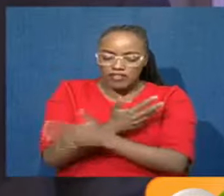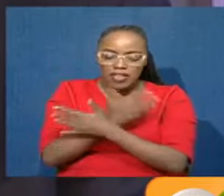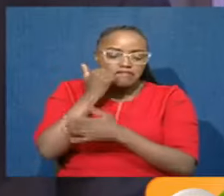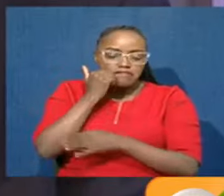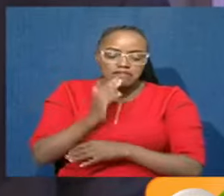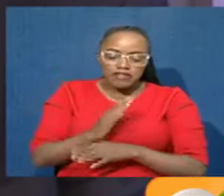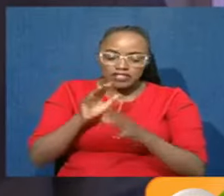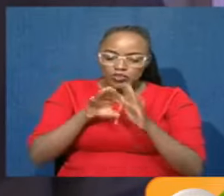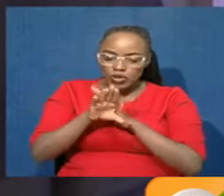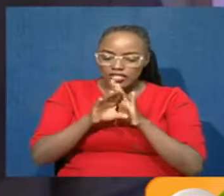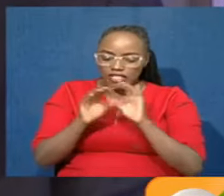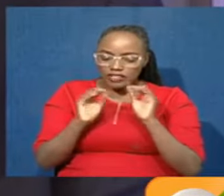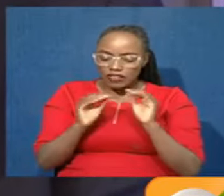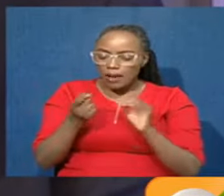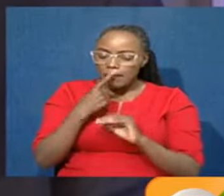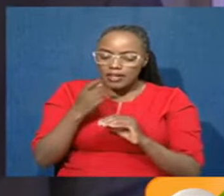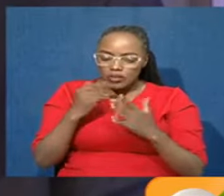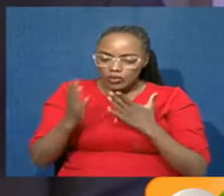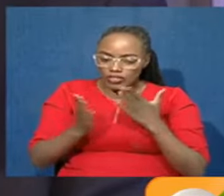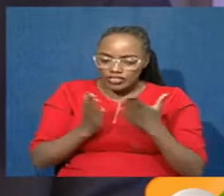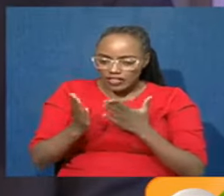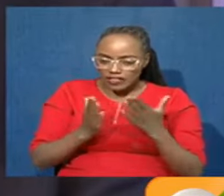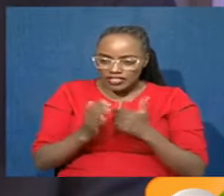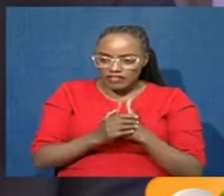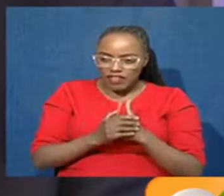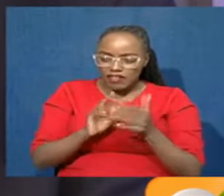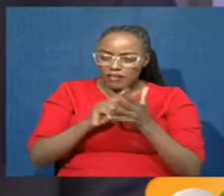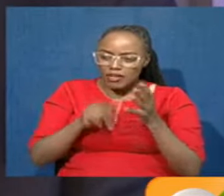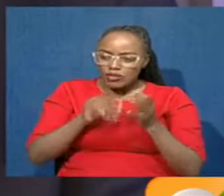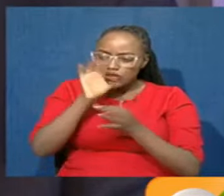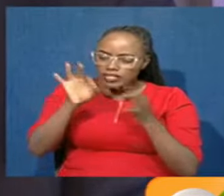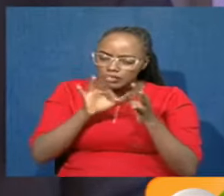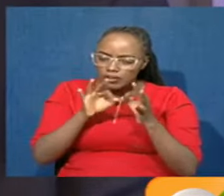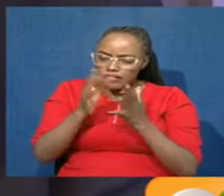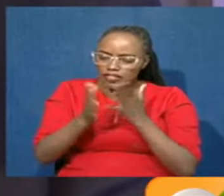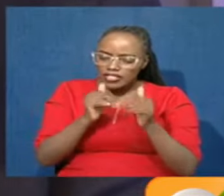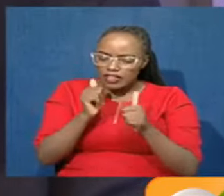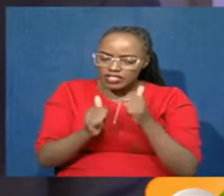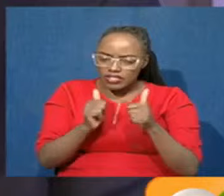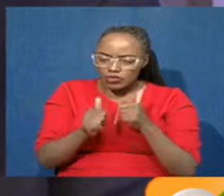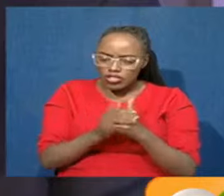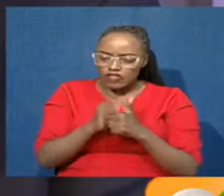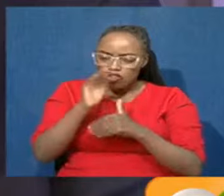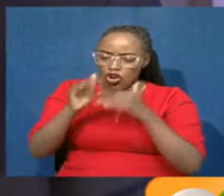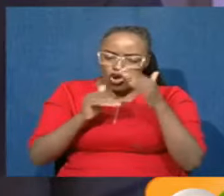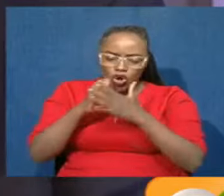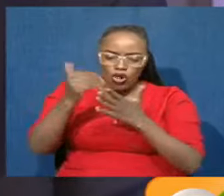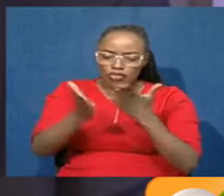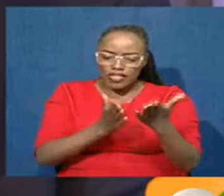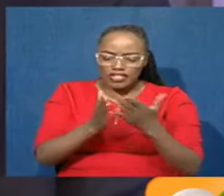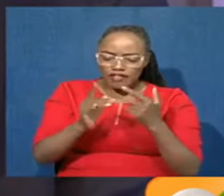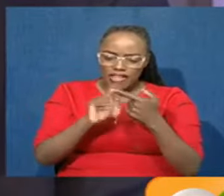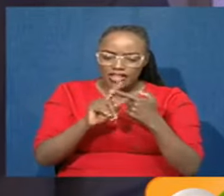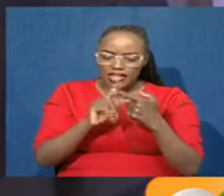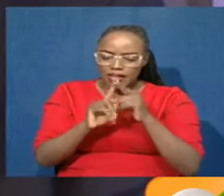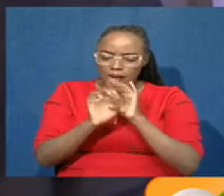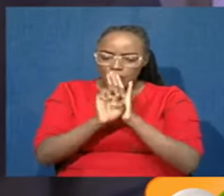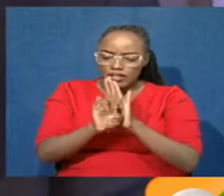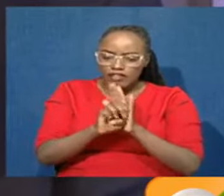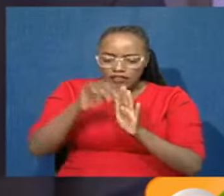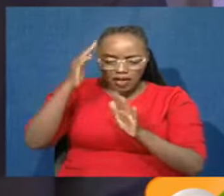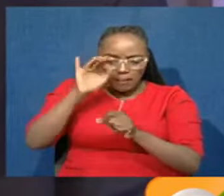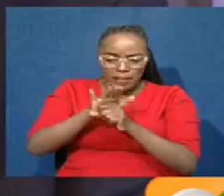to access medical services. Okay. What services particularly? In fact, all services. One, for example, I think